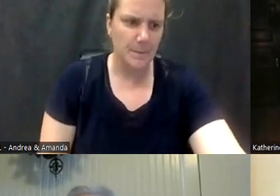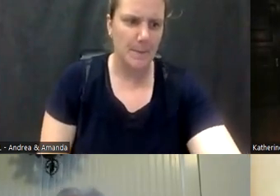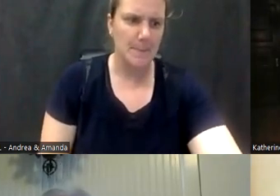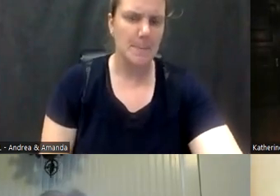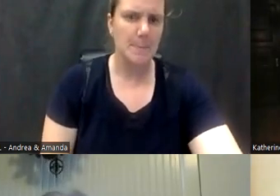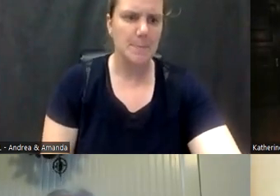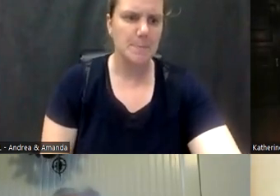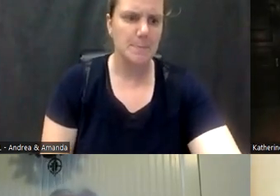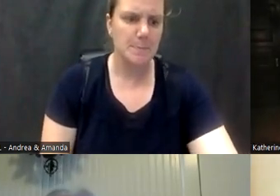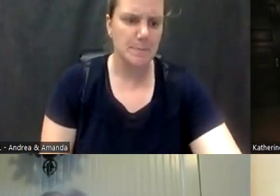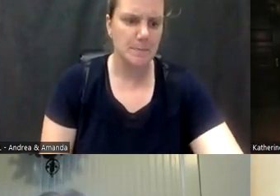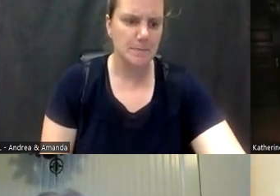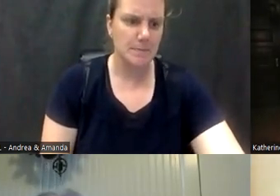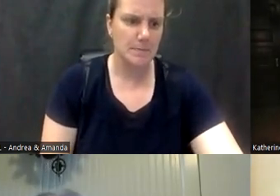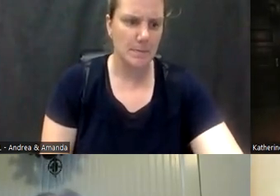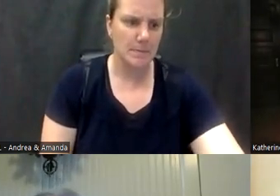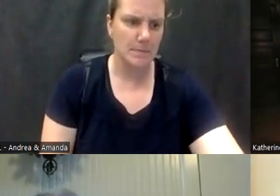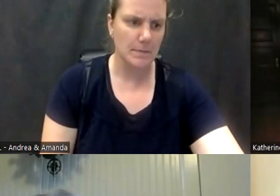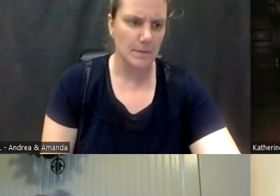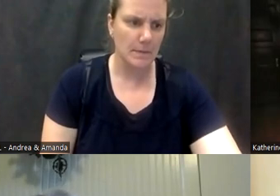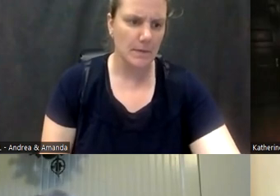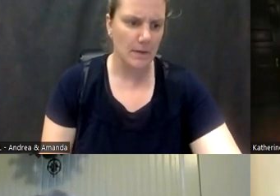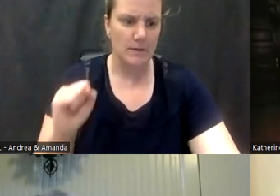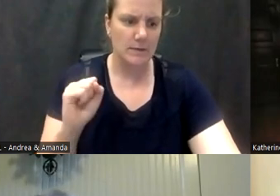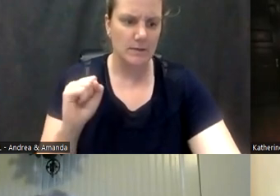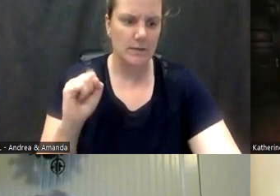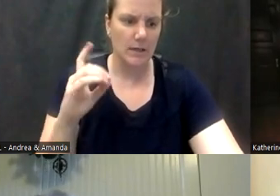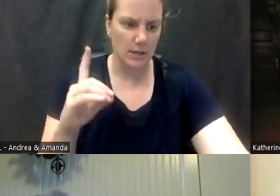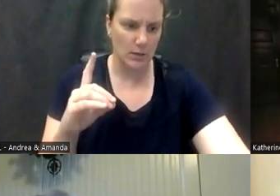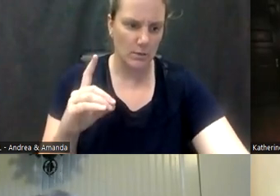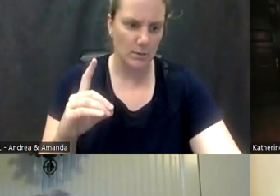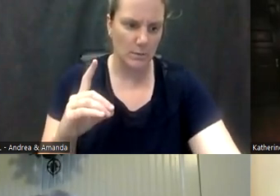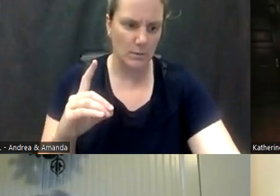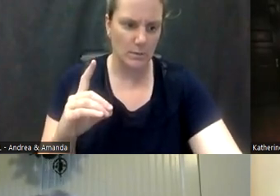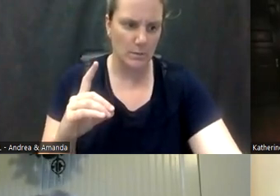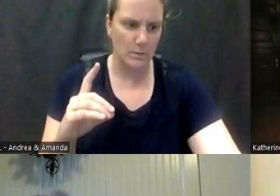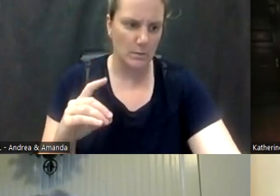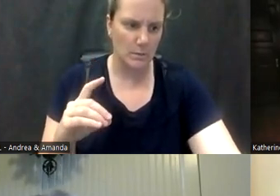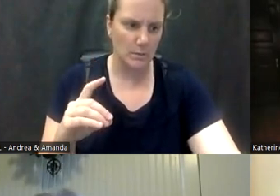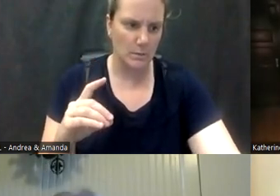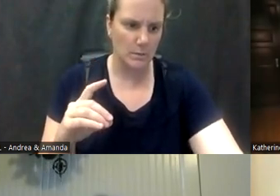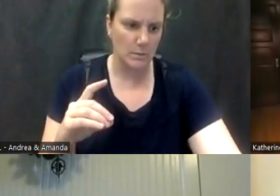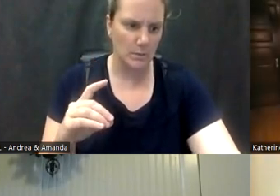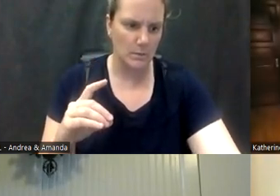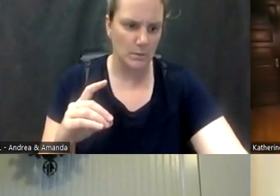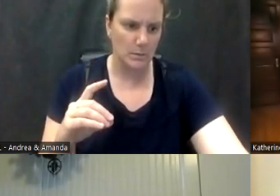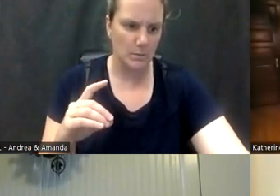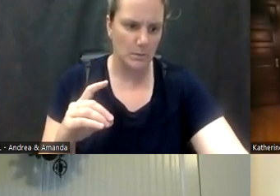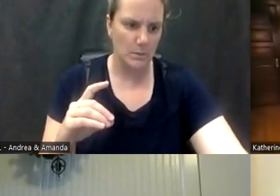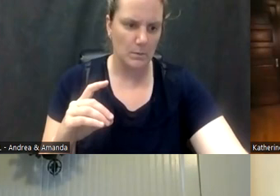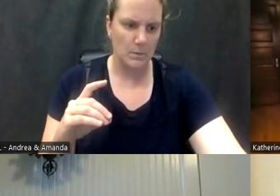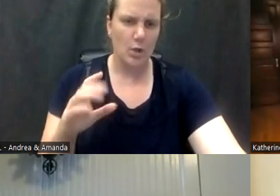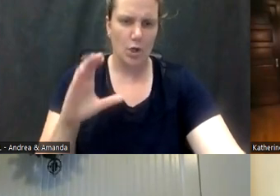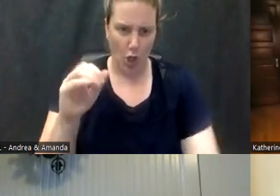So I'll start with San Diego County. The Citizens Law Enforcement Review Board, or CLERB, and they say it